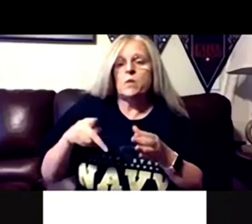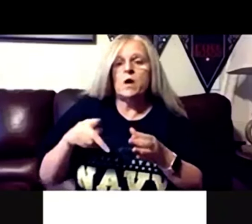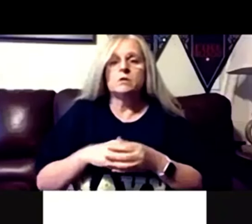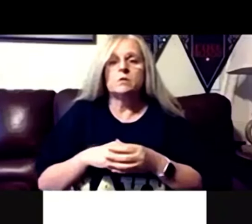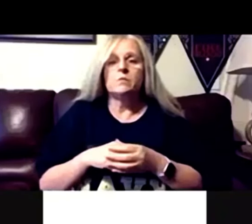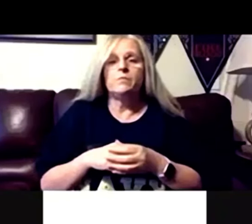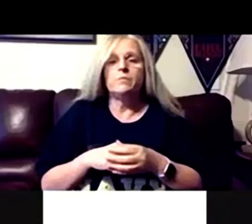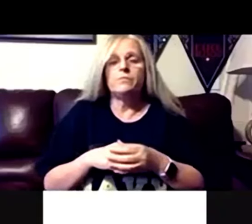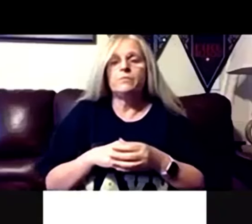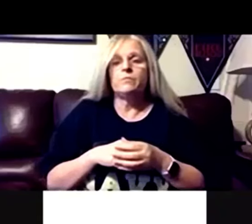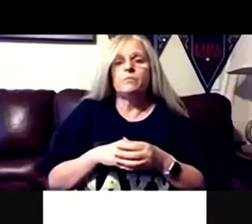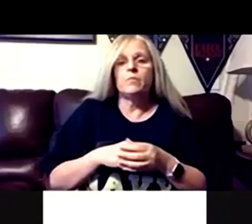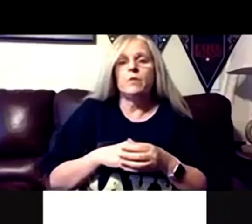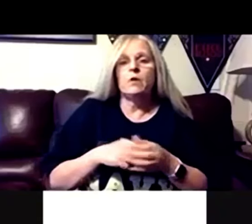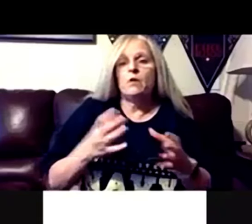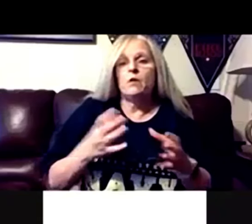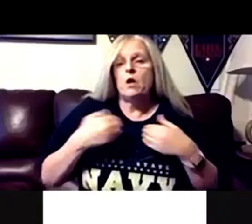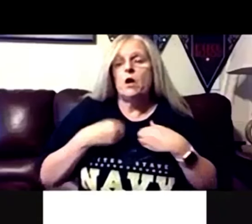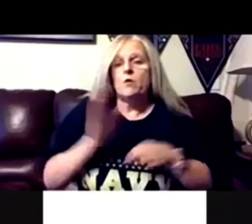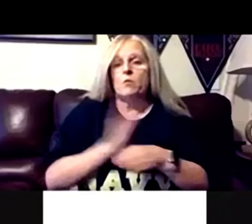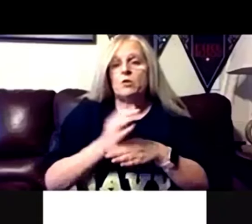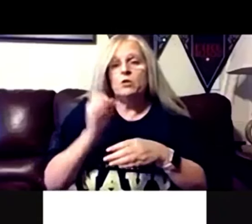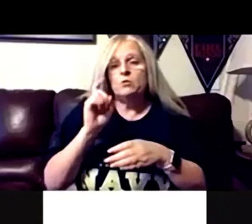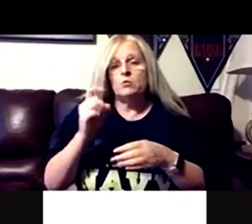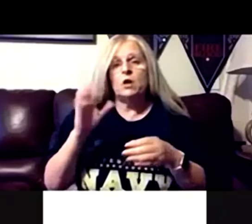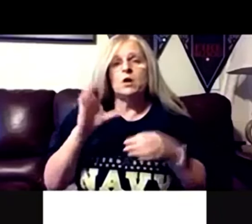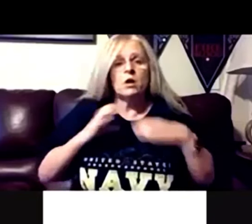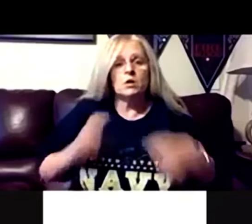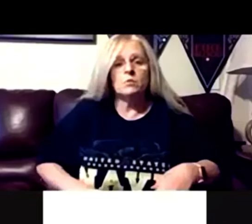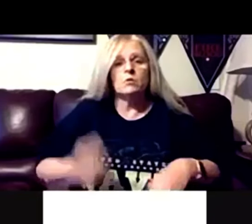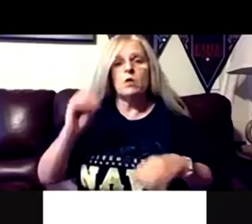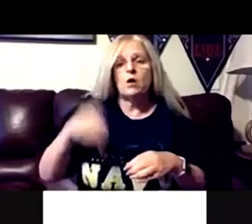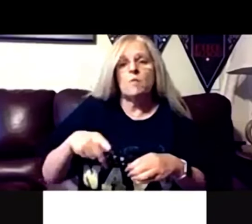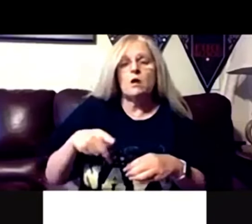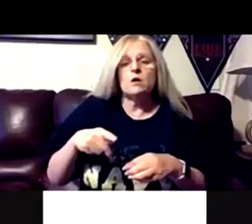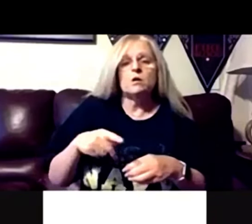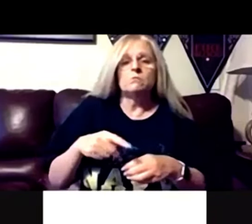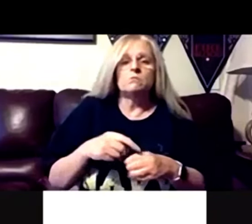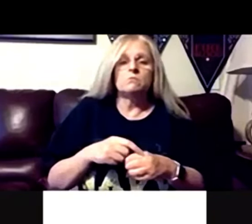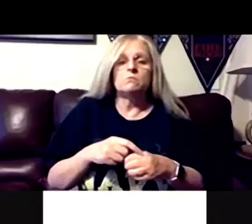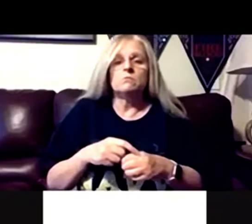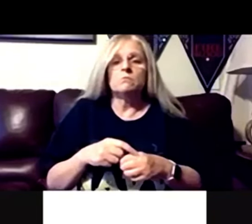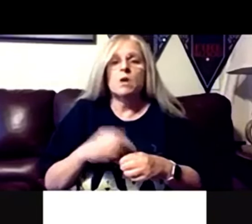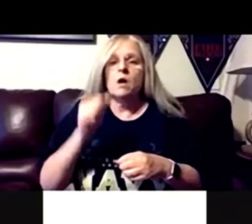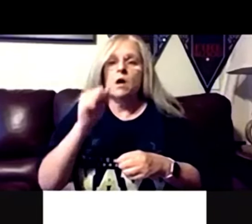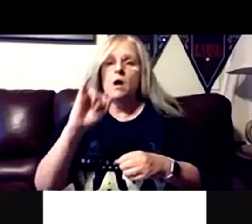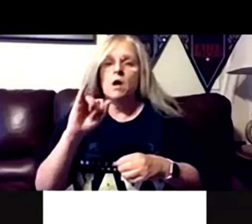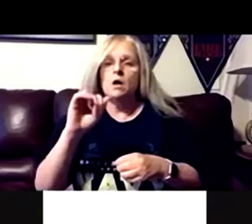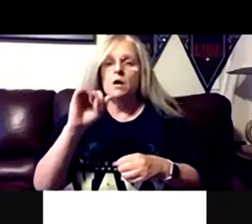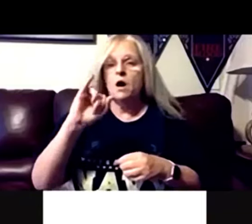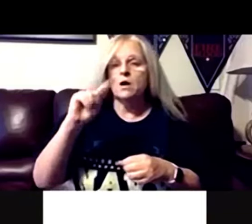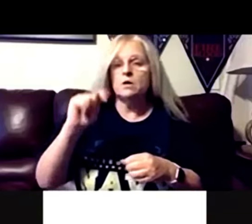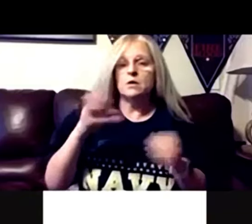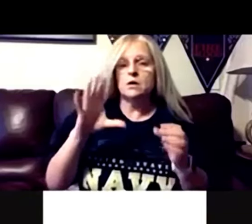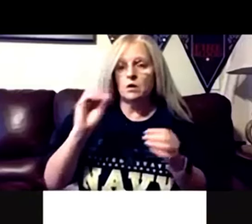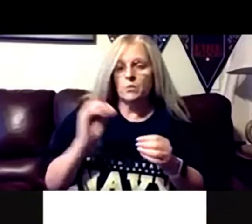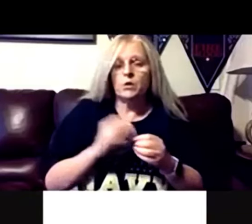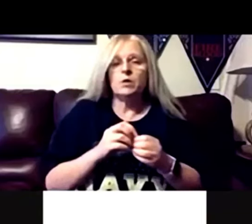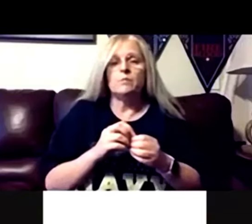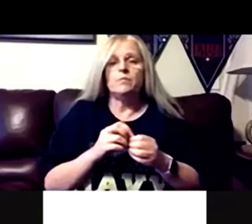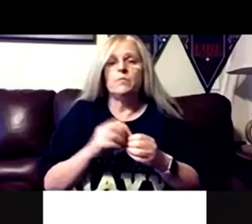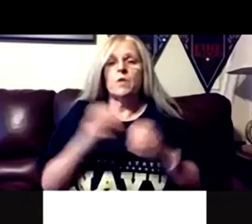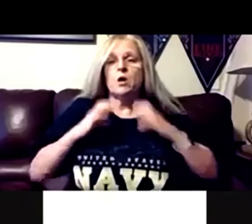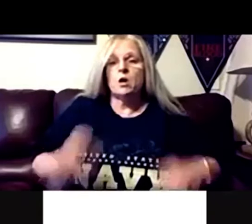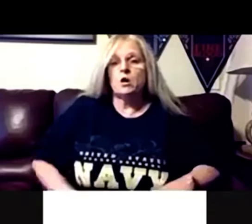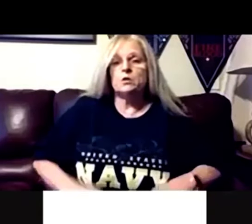And obviously, if you've got a business, you have to have customers. And ONPASSIVE is primarily an AI IT company. It is a